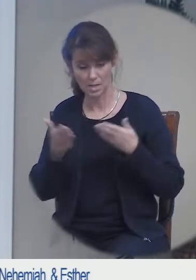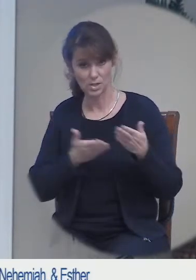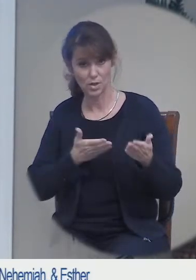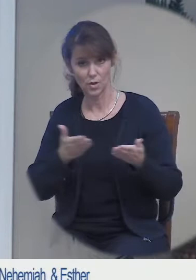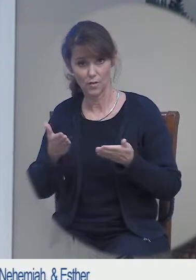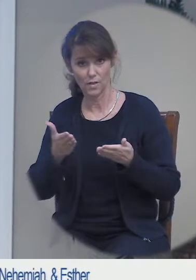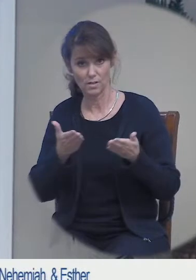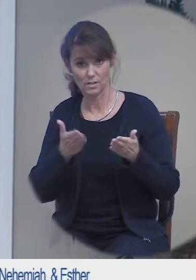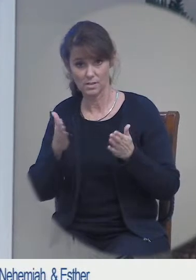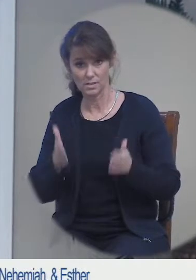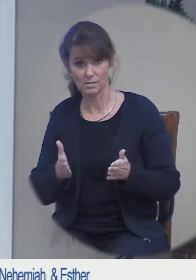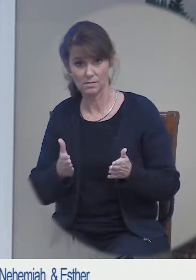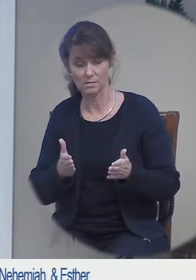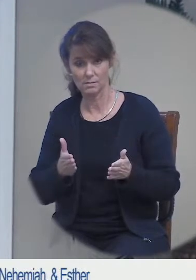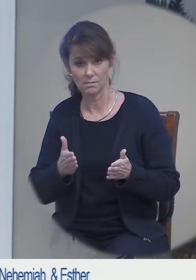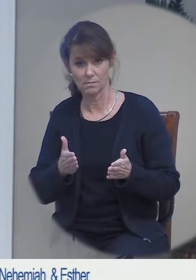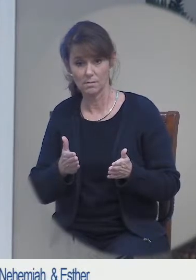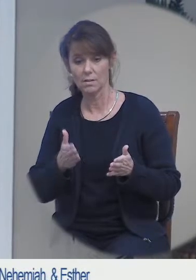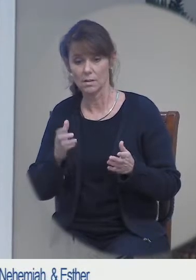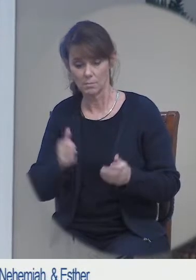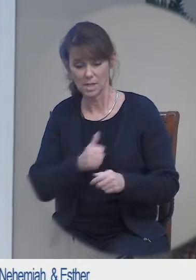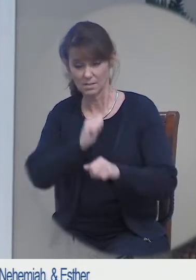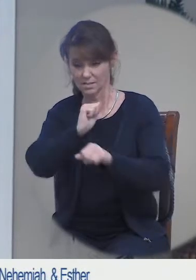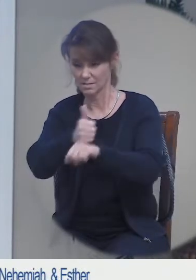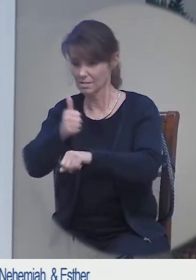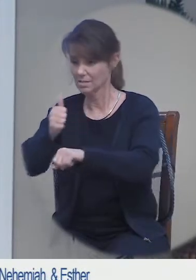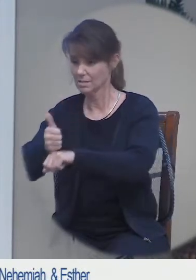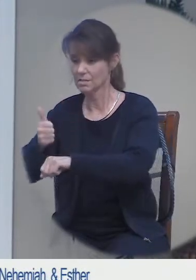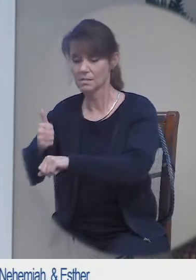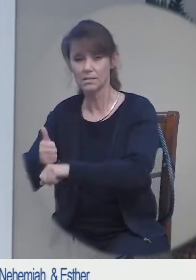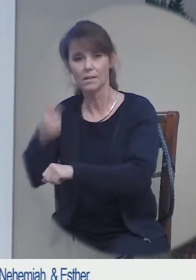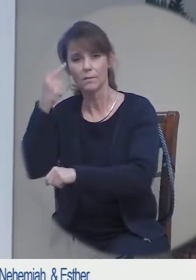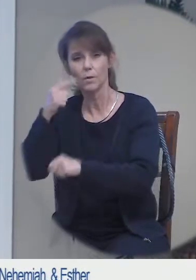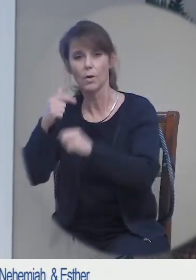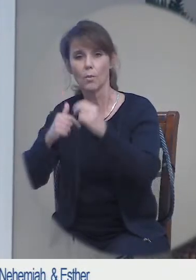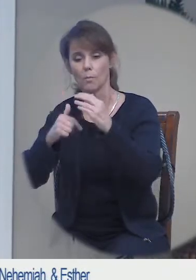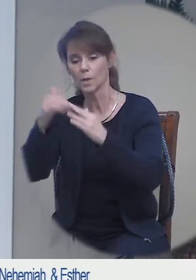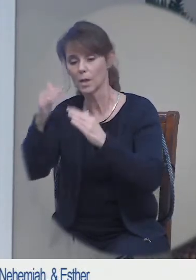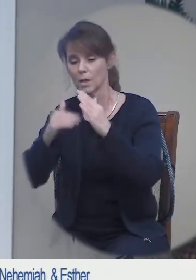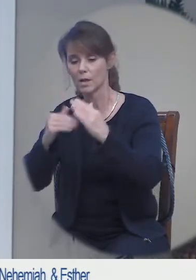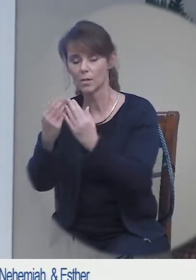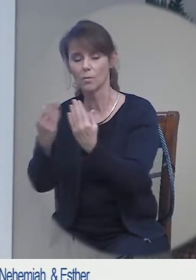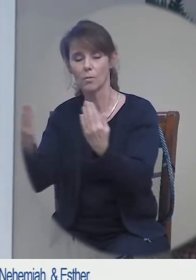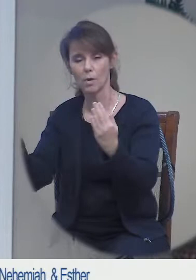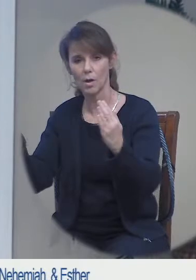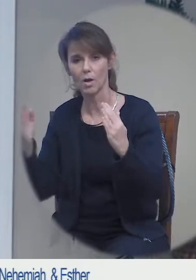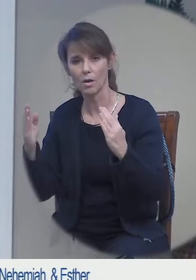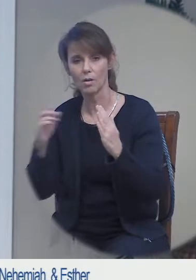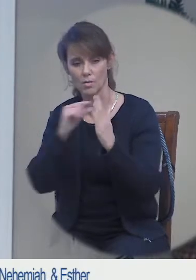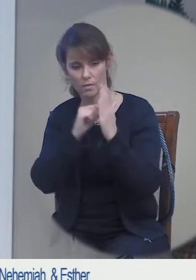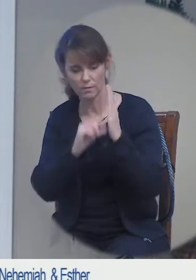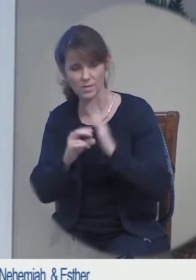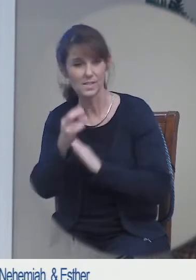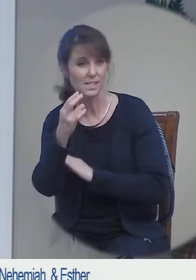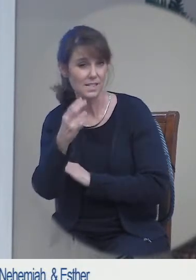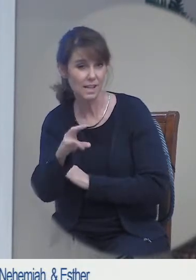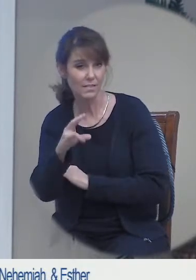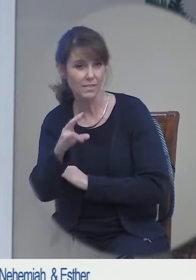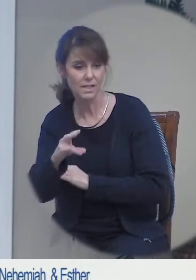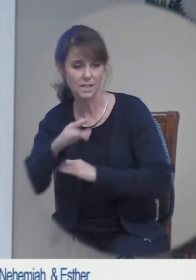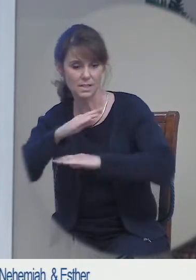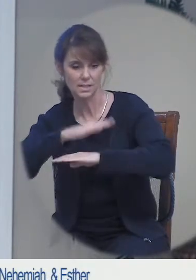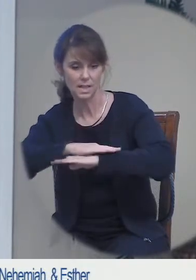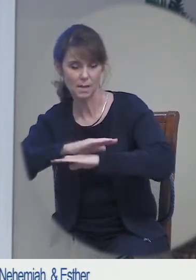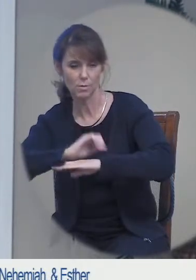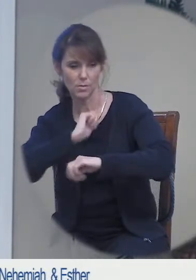then finally, in 17, he sets a table for 150 Jews